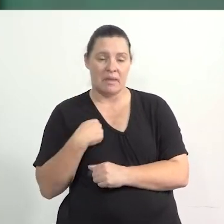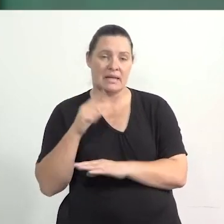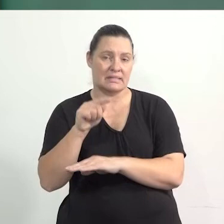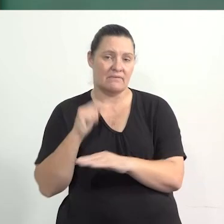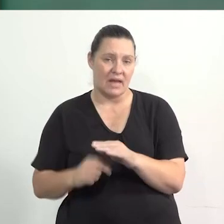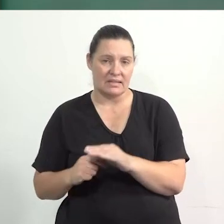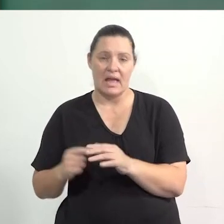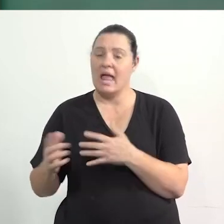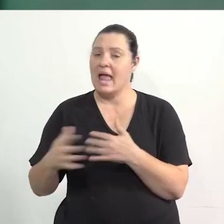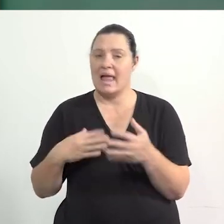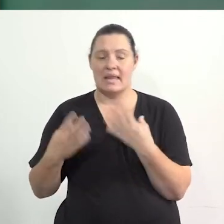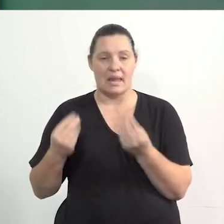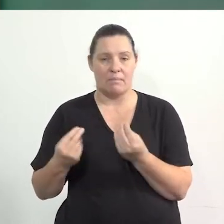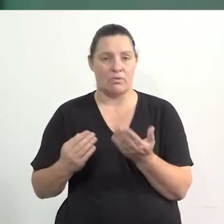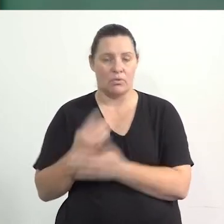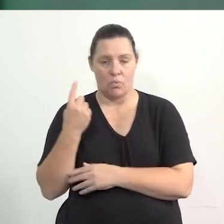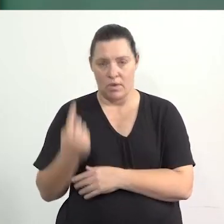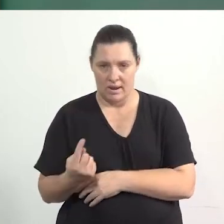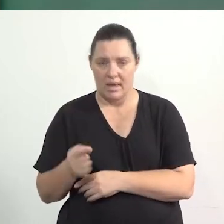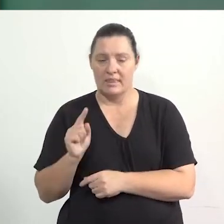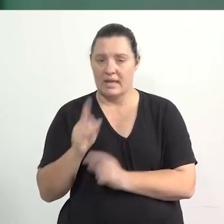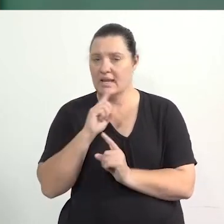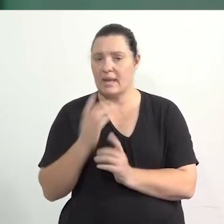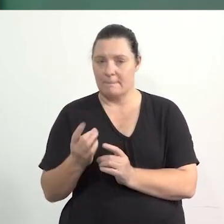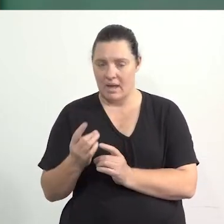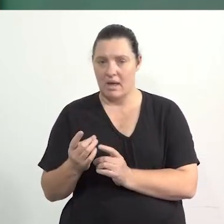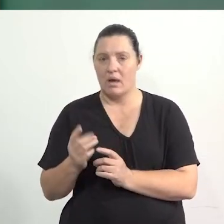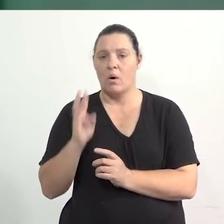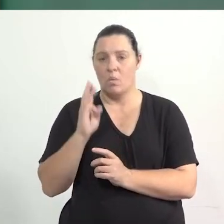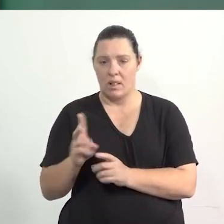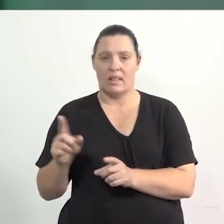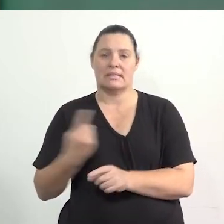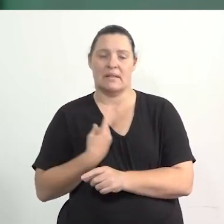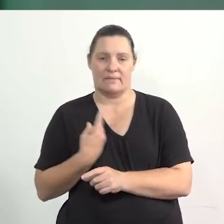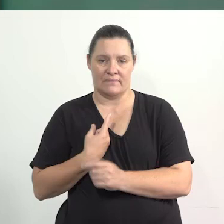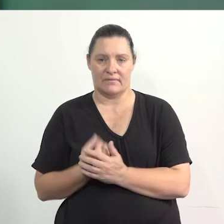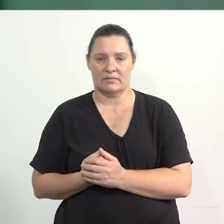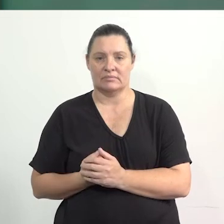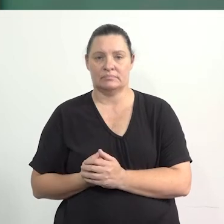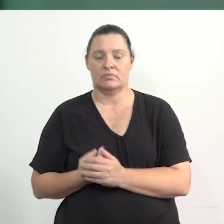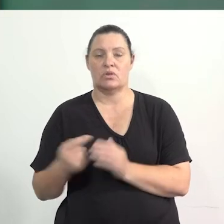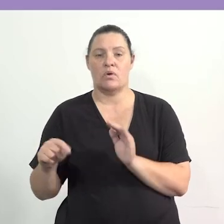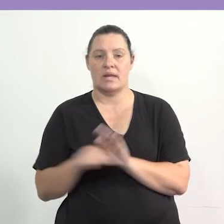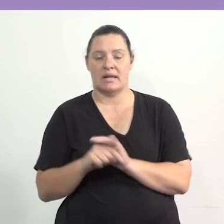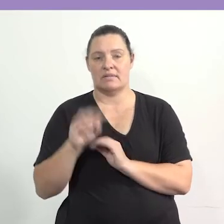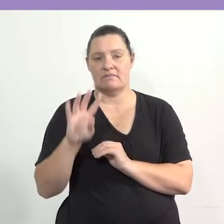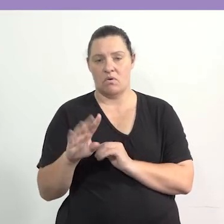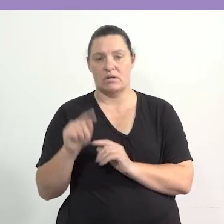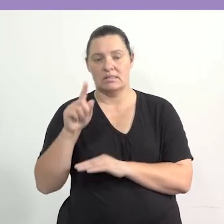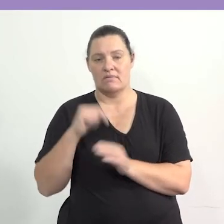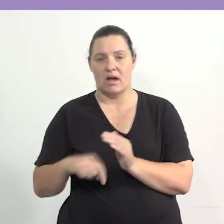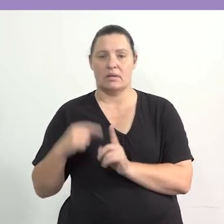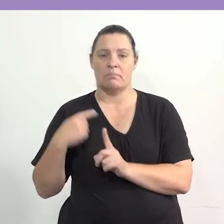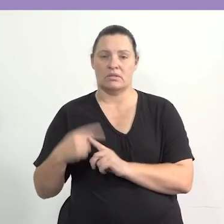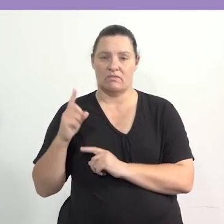am dividing a number by 1, that number will be itself. So negative 4 divided